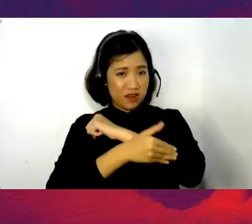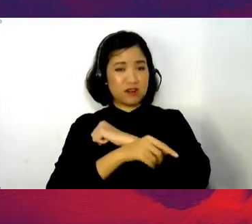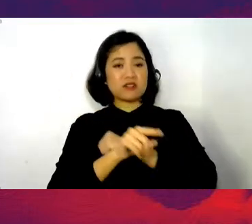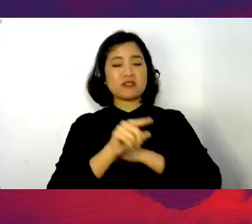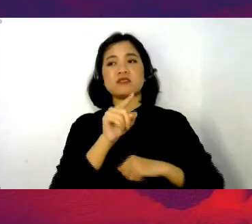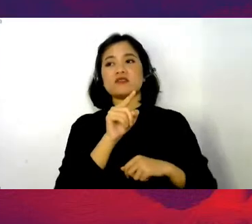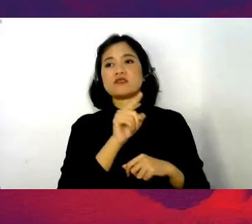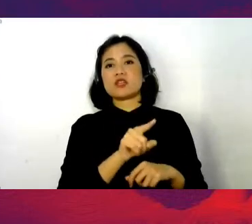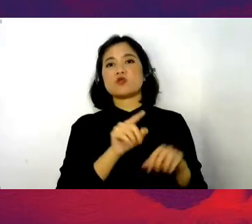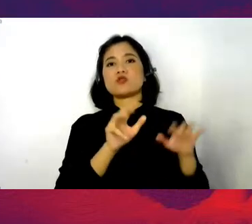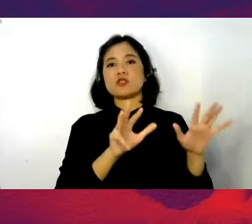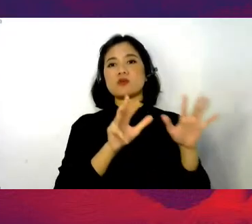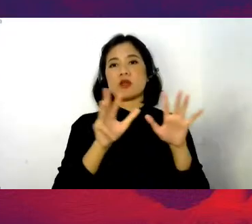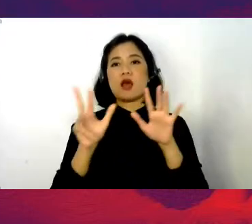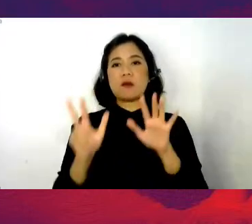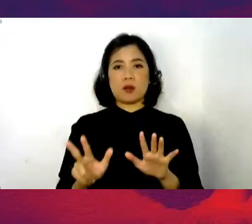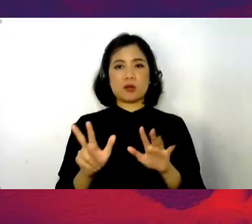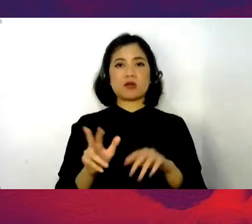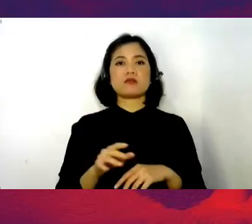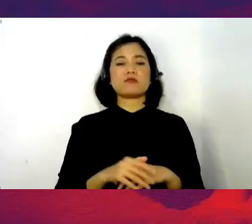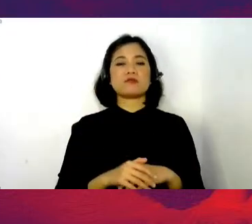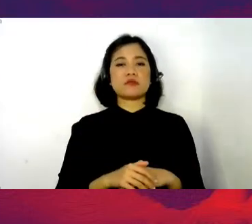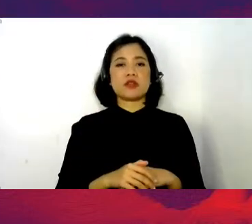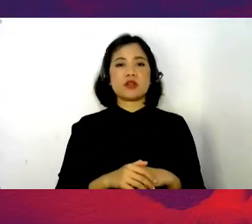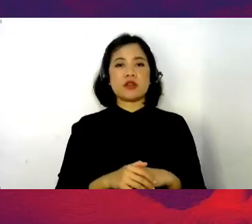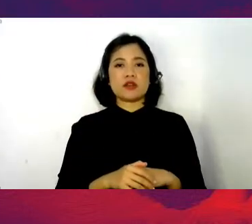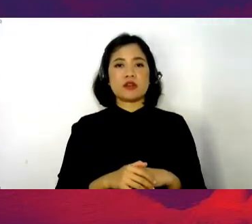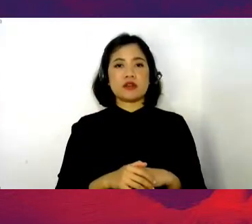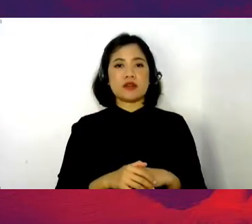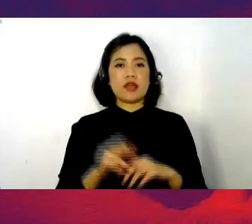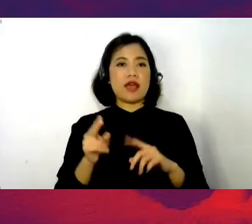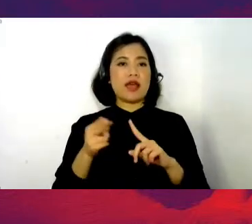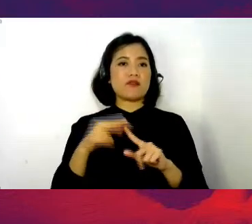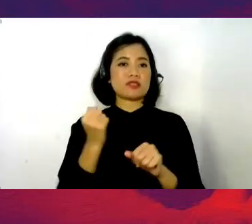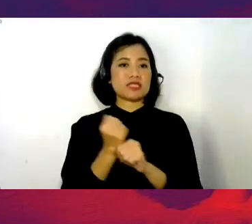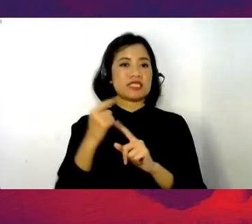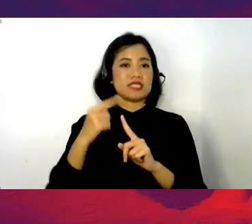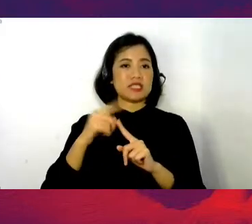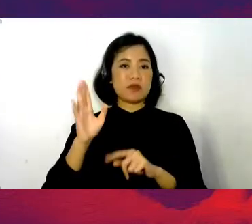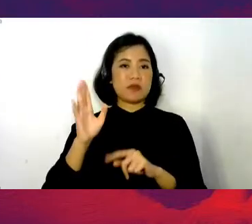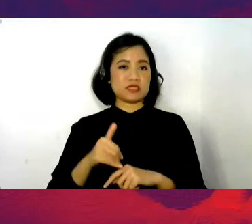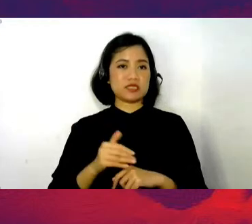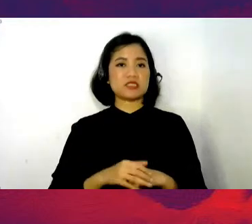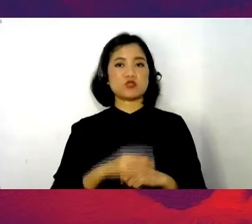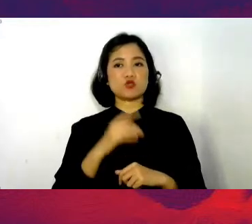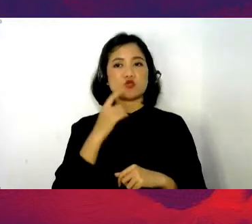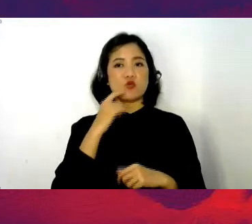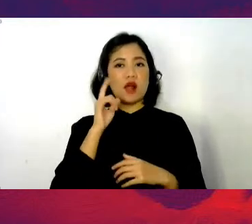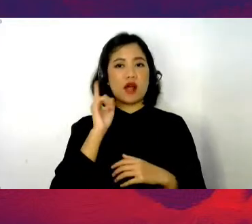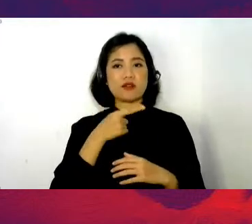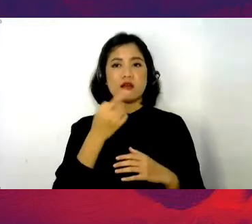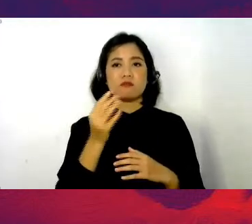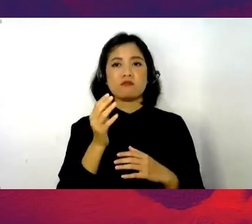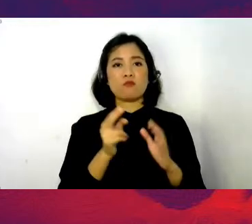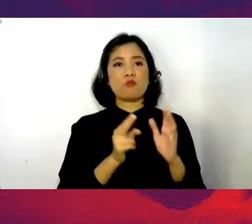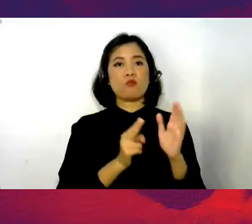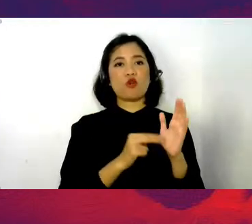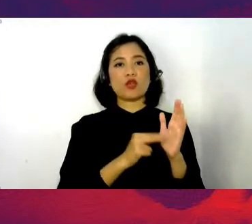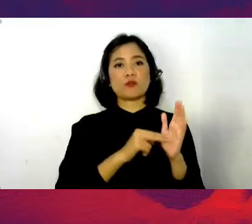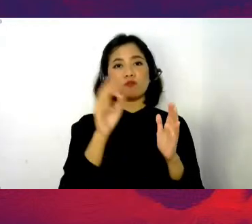time because there is a quality dimension. It's a bit thin, but we have to make it thicker so that we can capture the